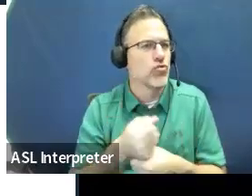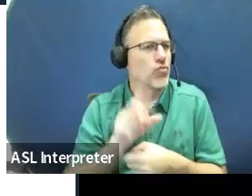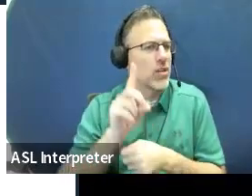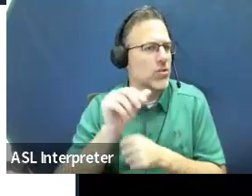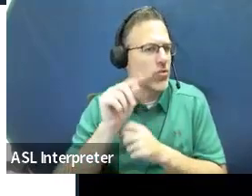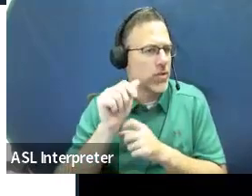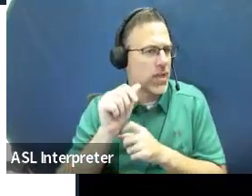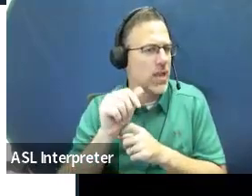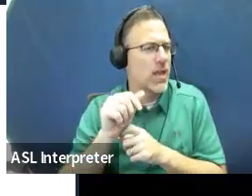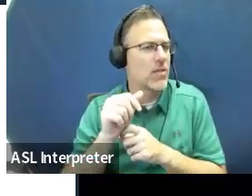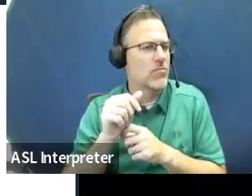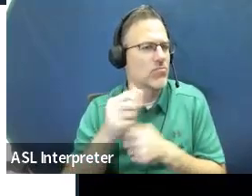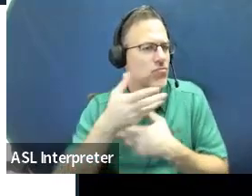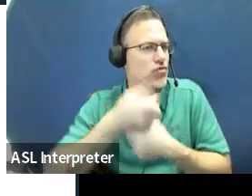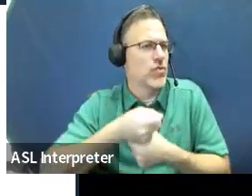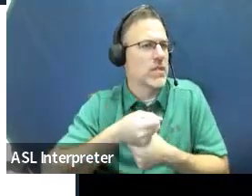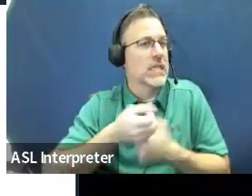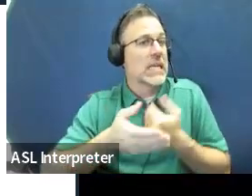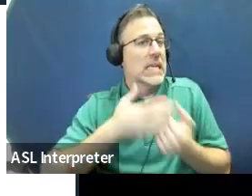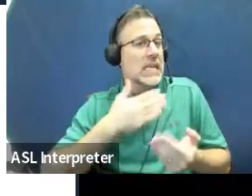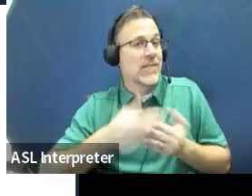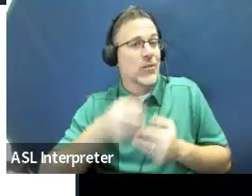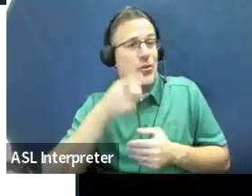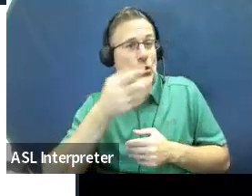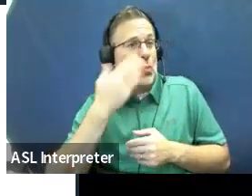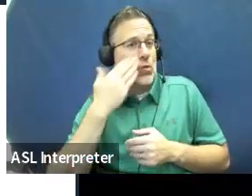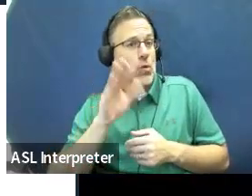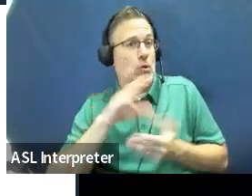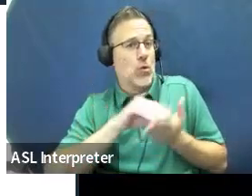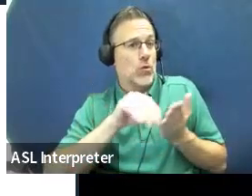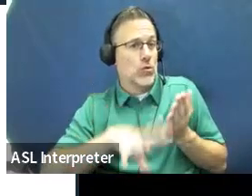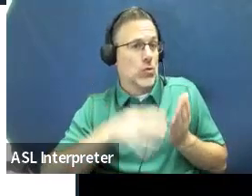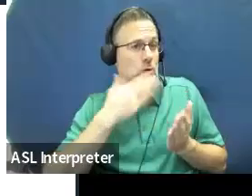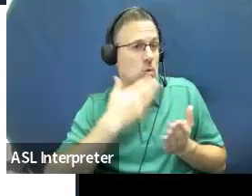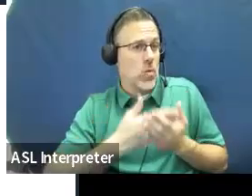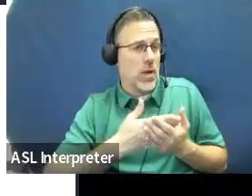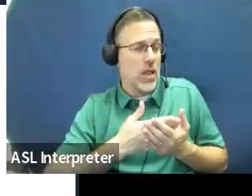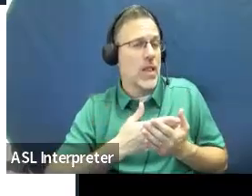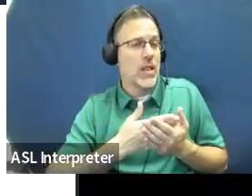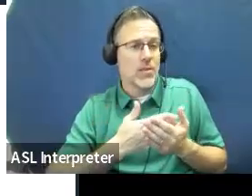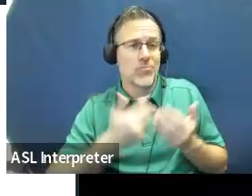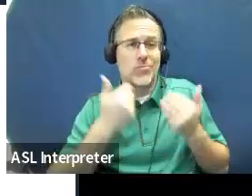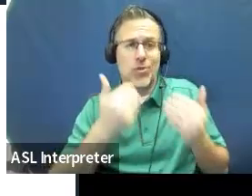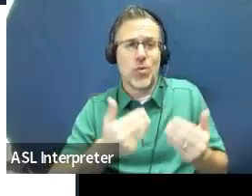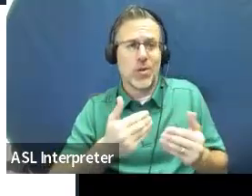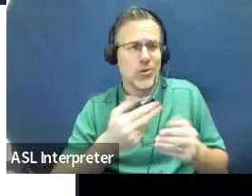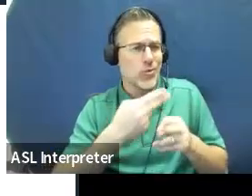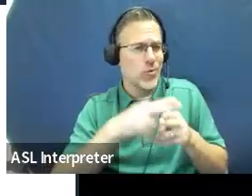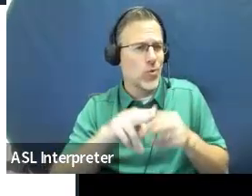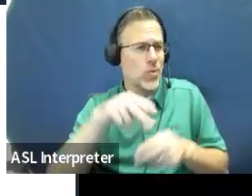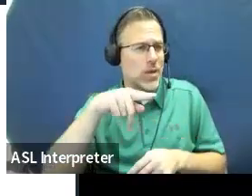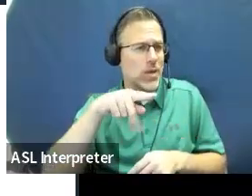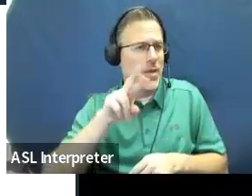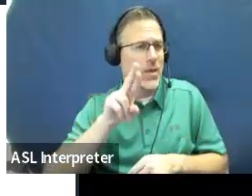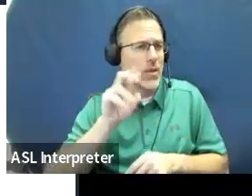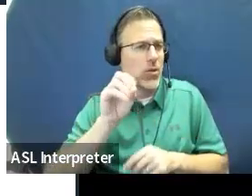to do, if you don't know the student very well, do a probe, a quick probe. That's your data. That's where they are right